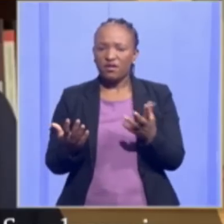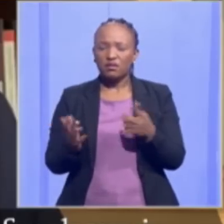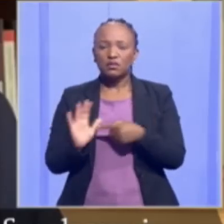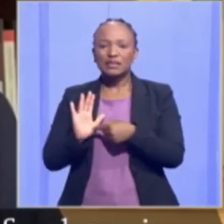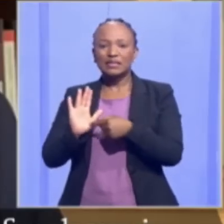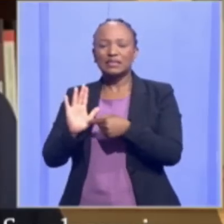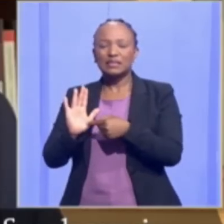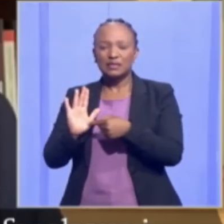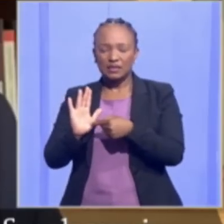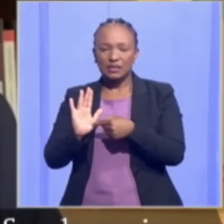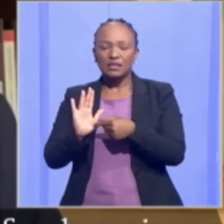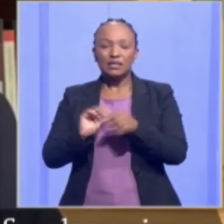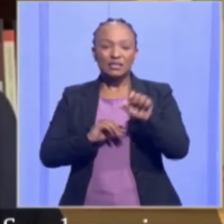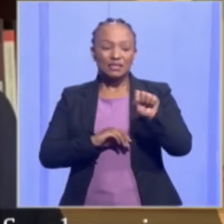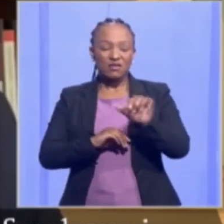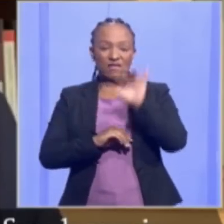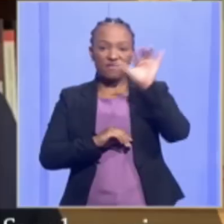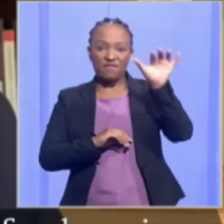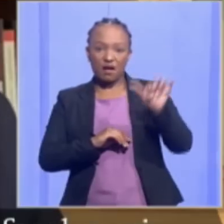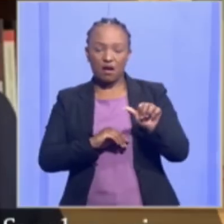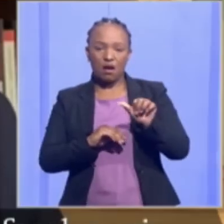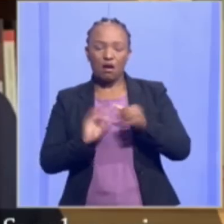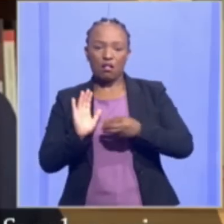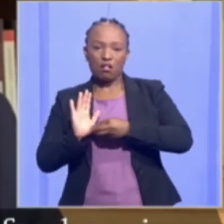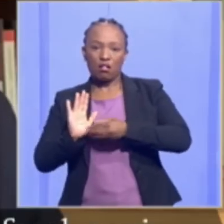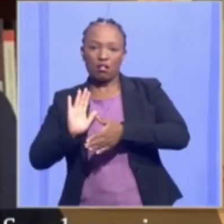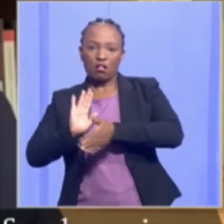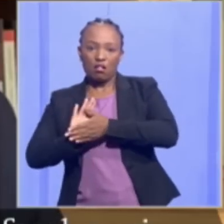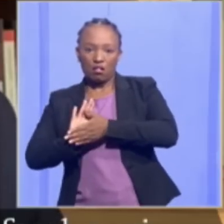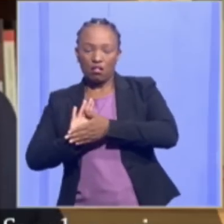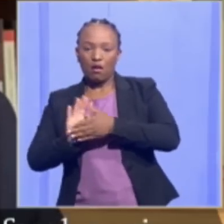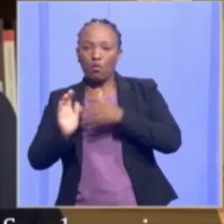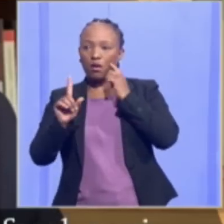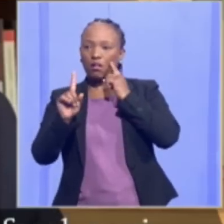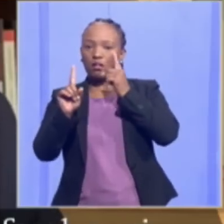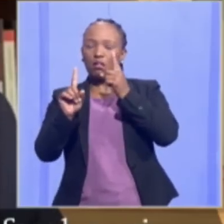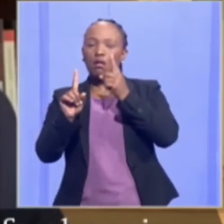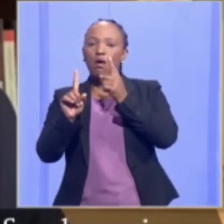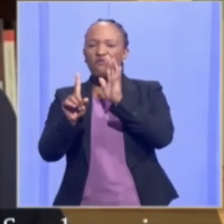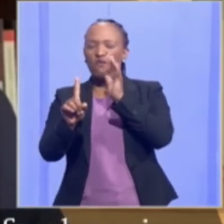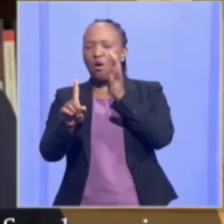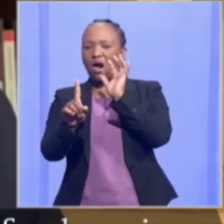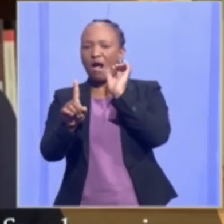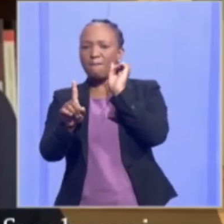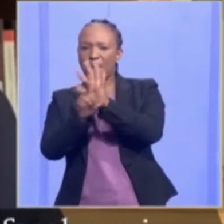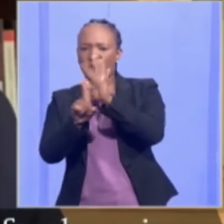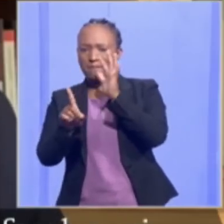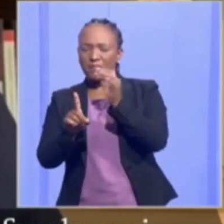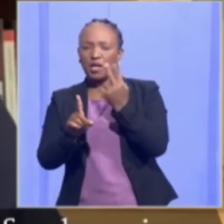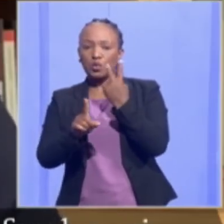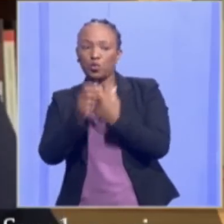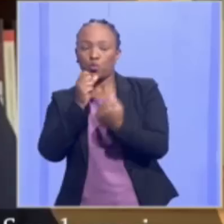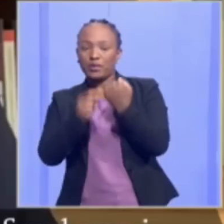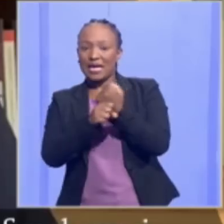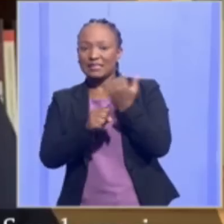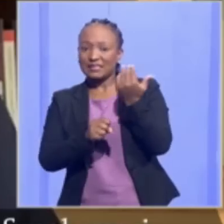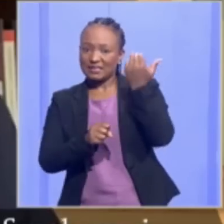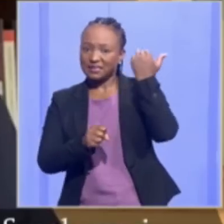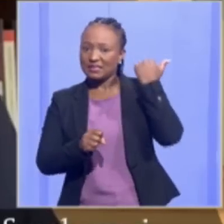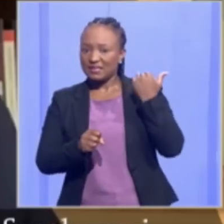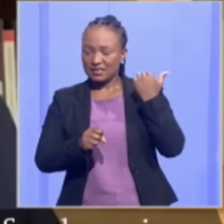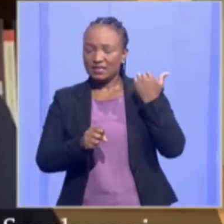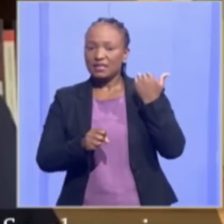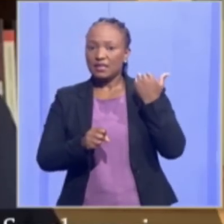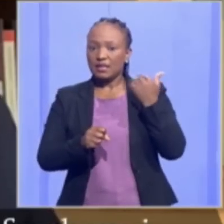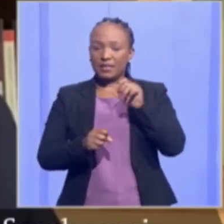the grey listing of South Africa as a terror funding hub some 2 years ago. So that was served as a wake-up call